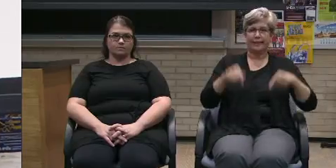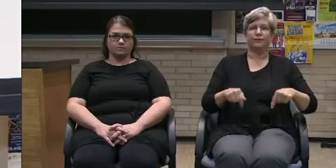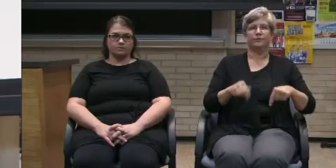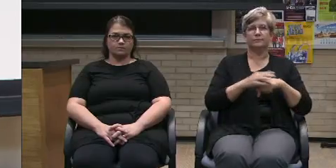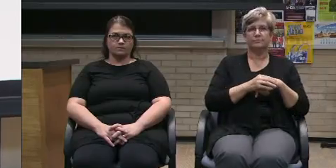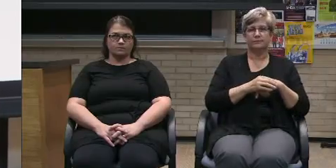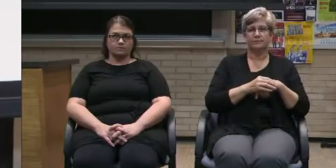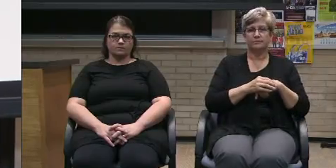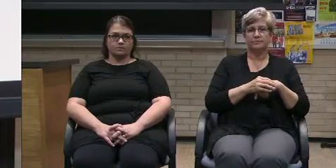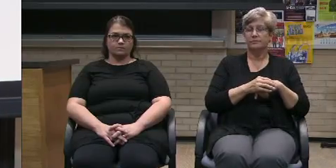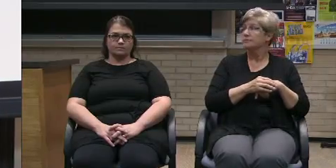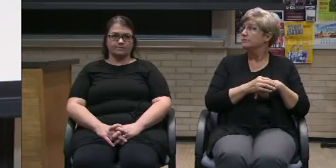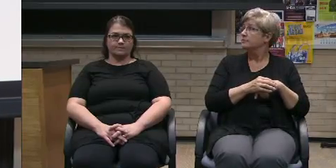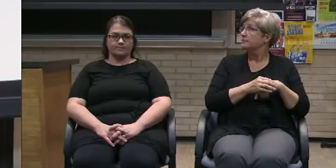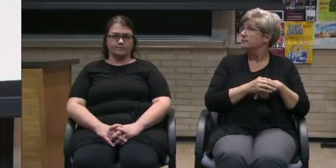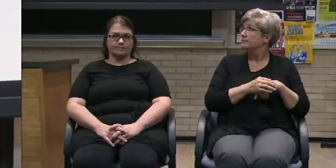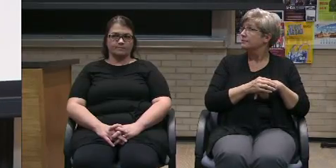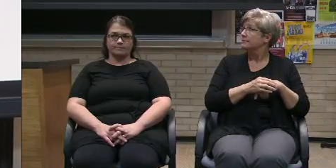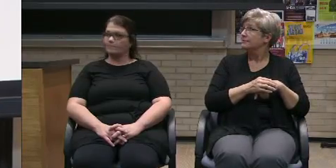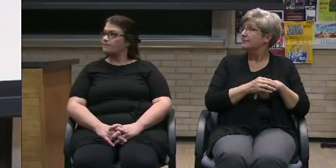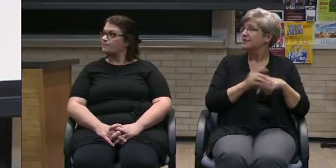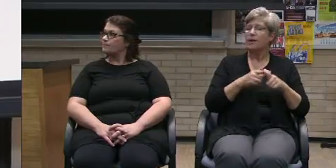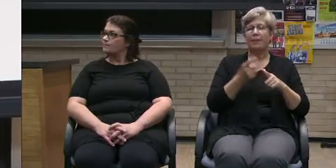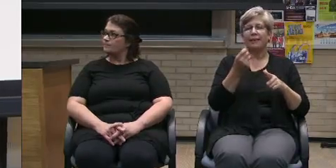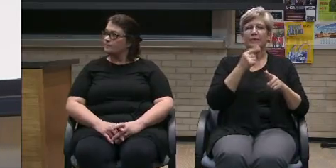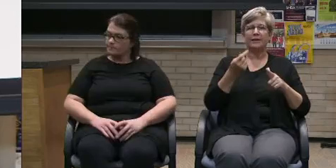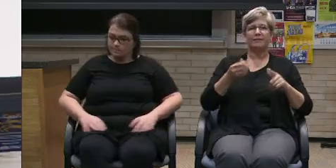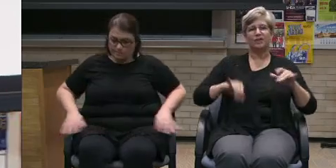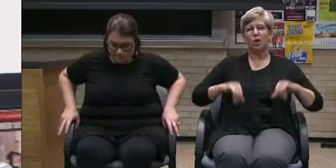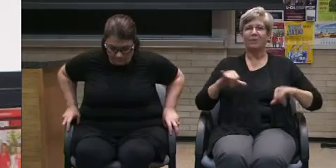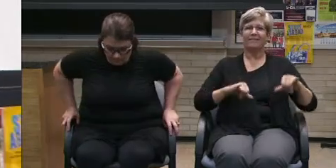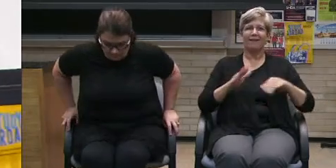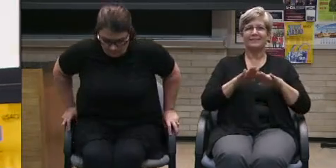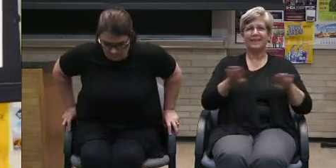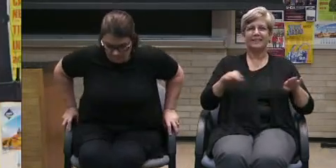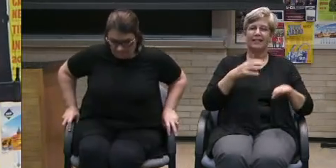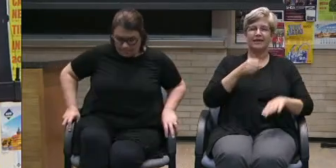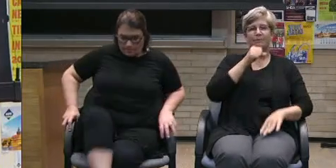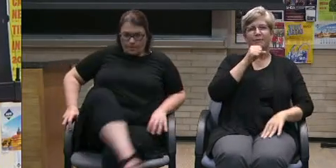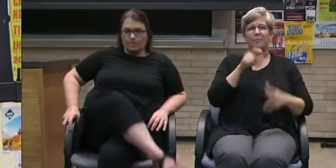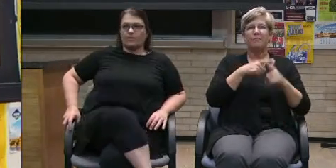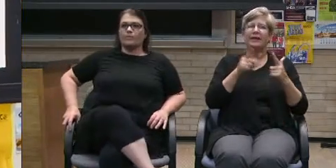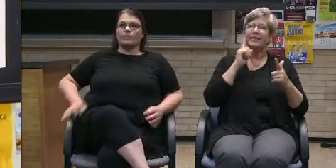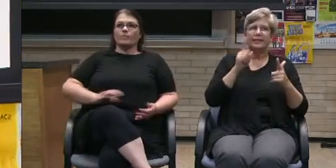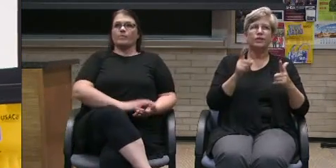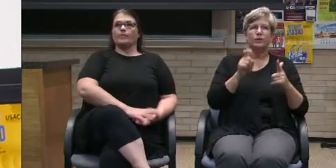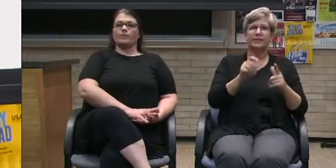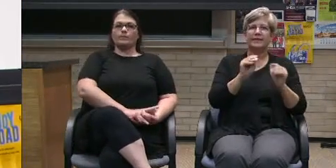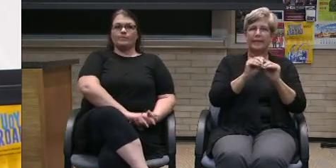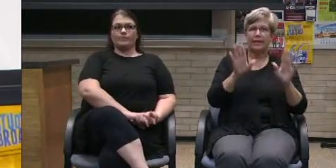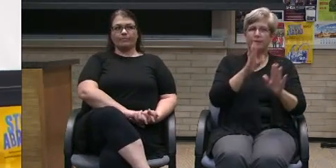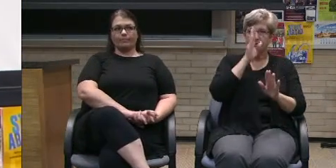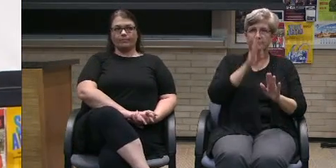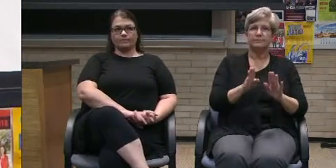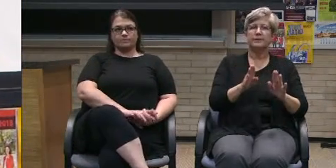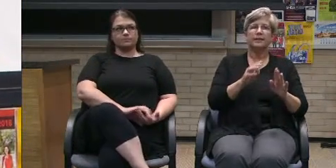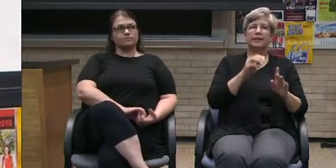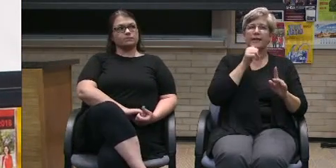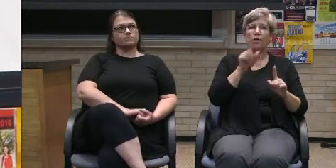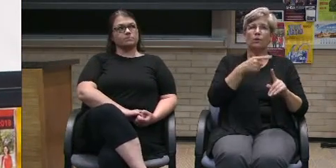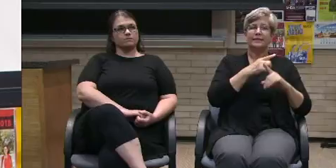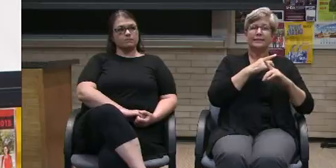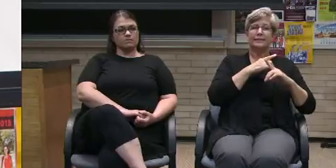I was a bit of a showman, you know, on the stage, give me a mic. But no, I think we should be explicit about that. Not defend the liberal arts broadly, but go like,